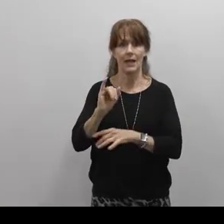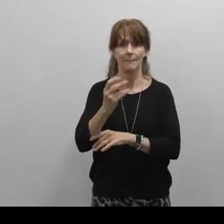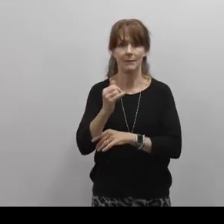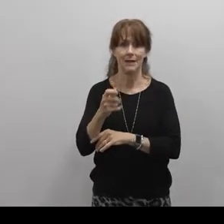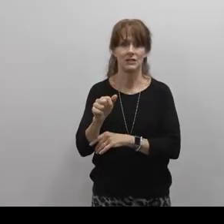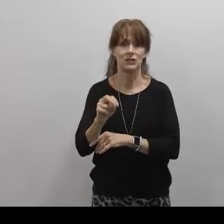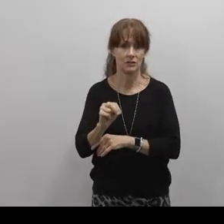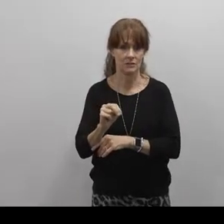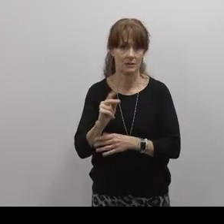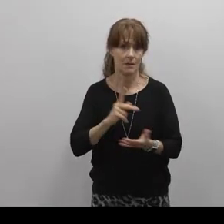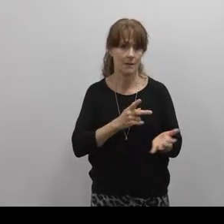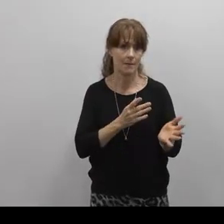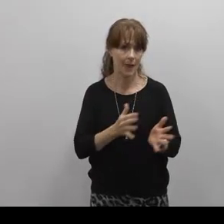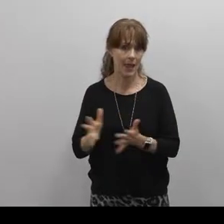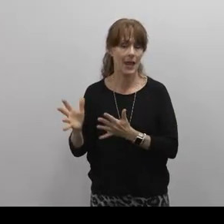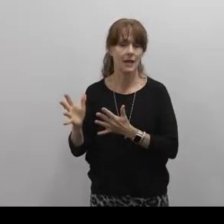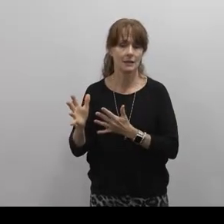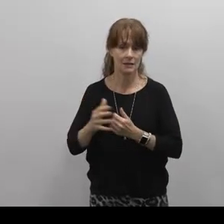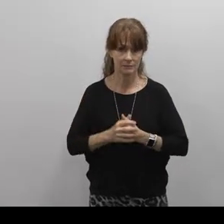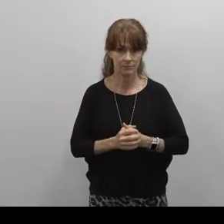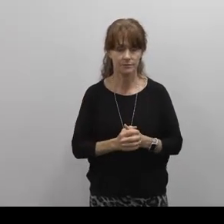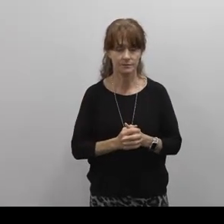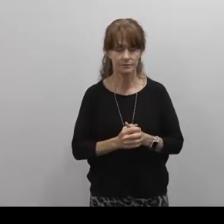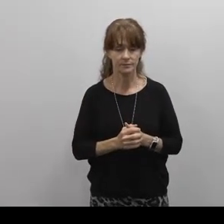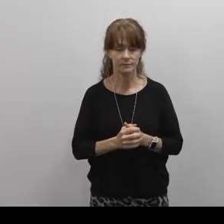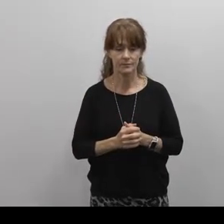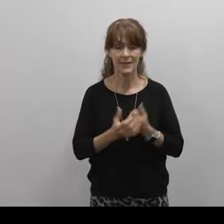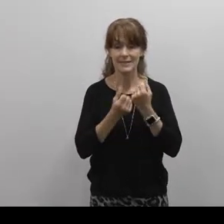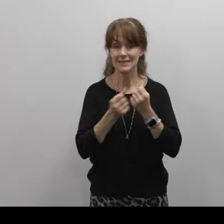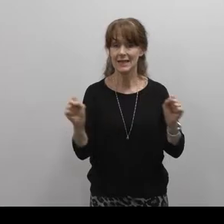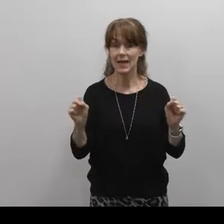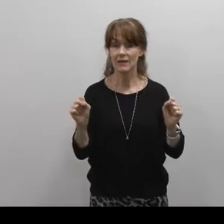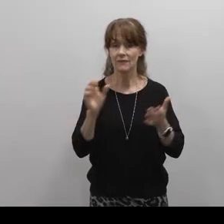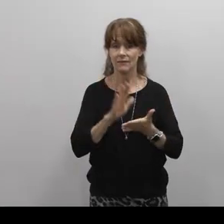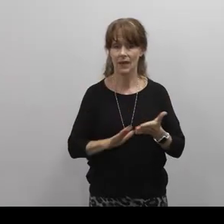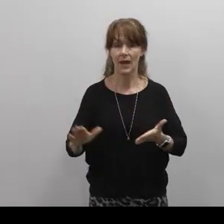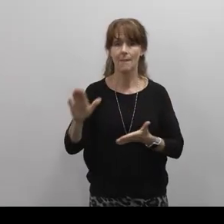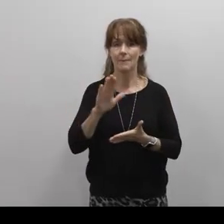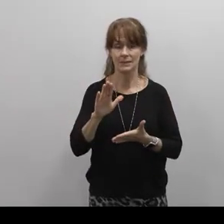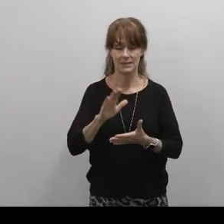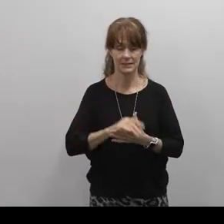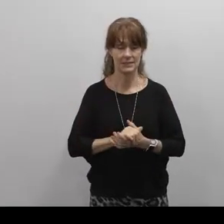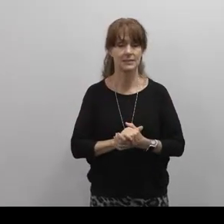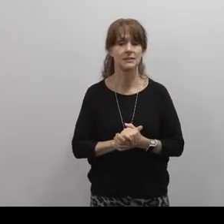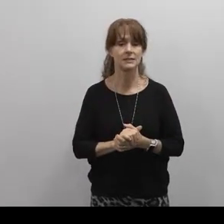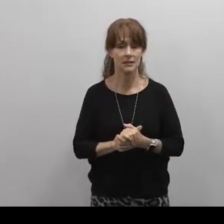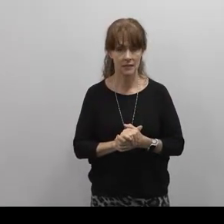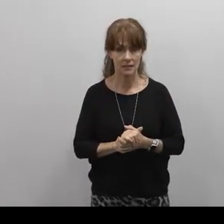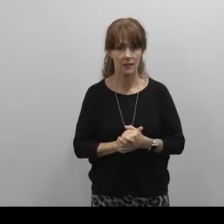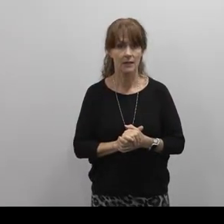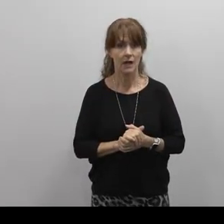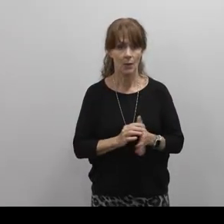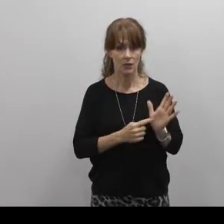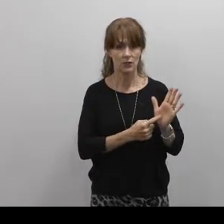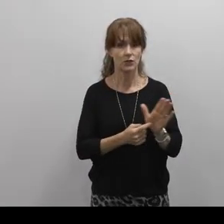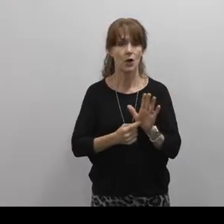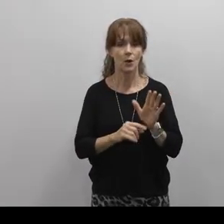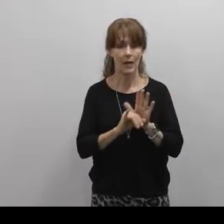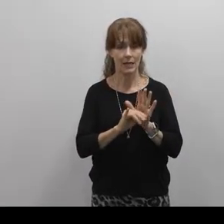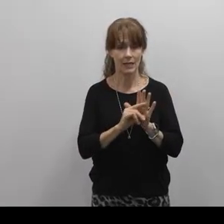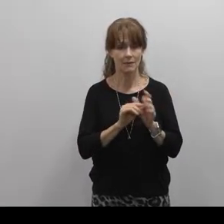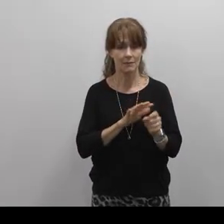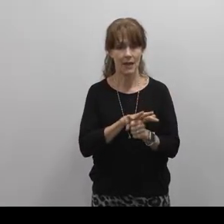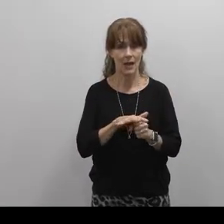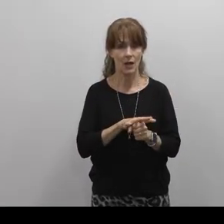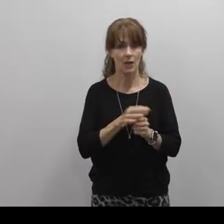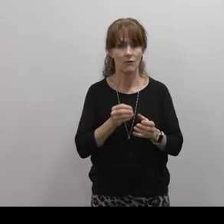We've done quite a bit as a district in terms of safe campuses, right? So I want to highlight some of those things and then identify perhaps a couple areas